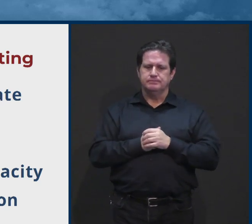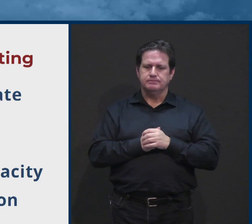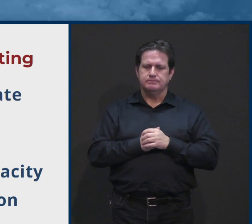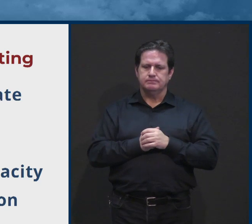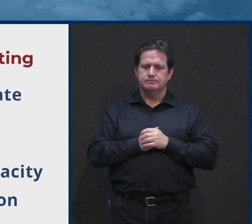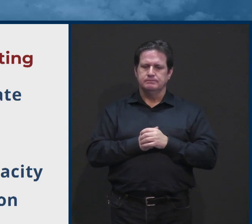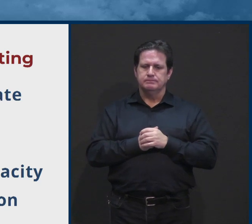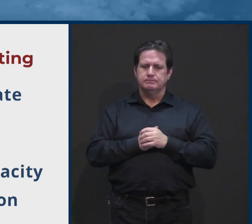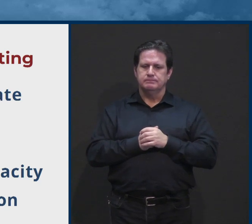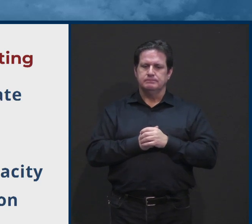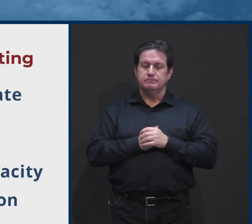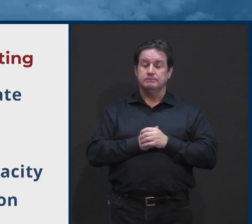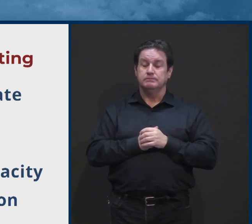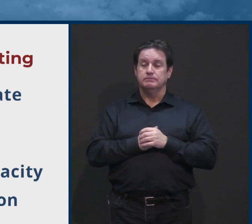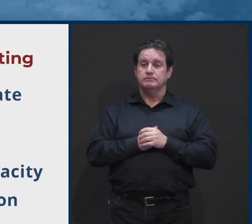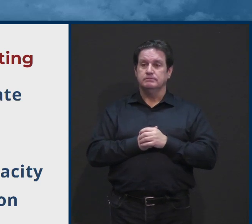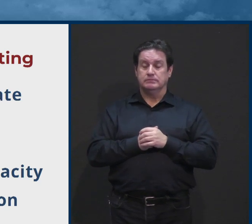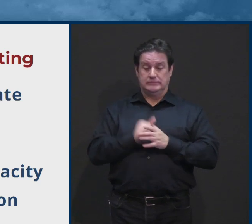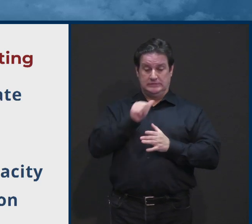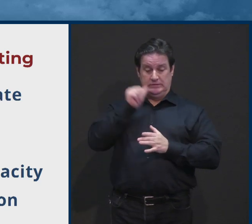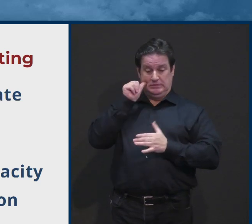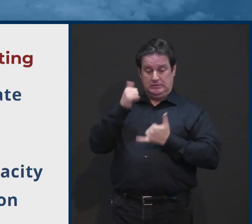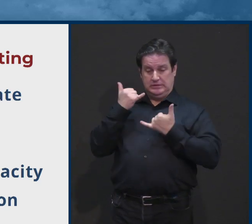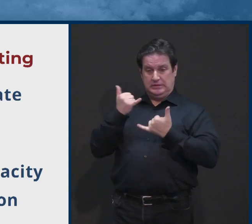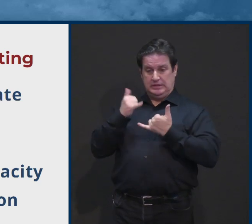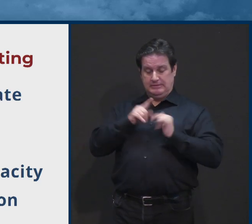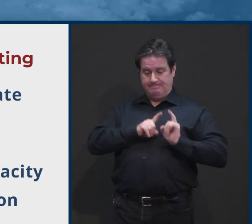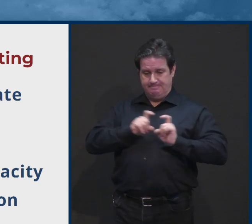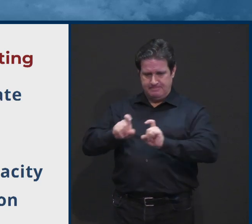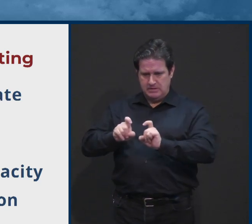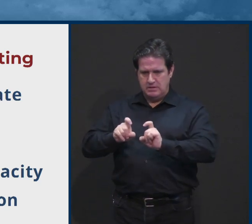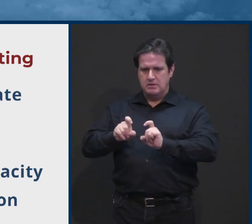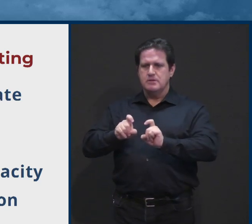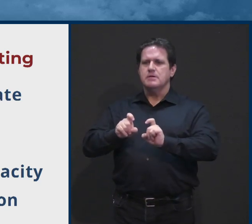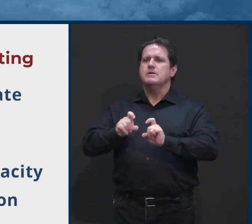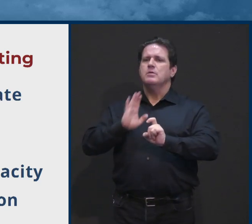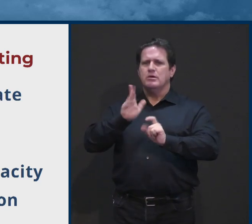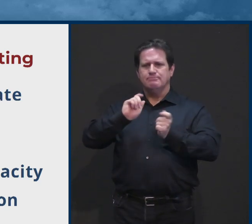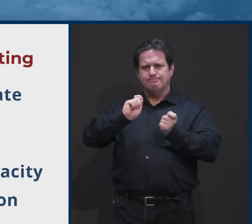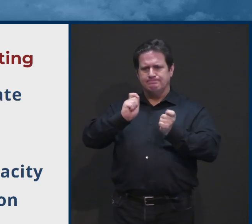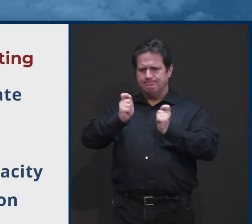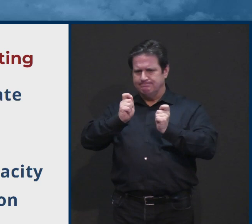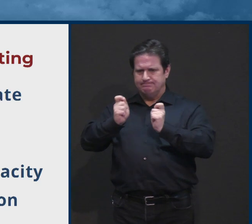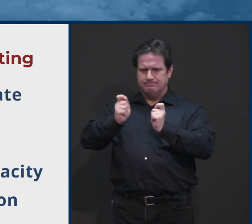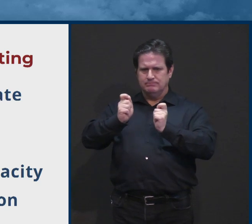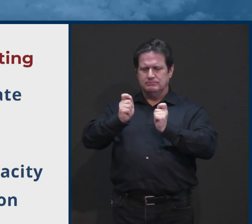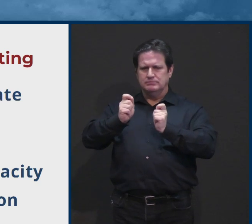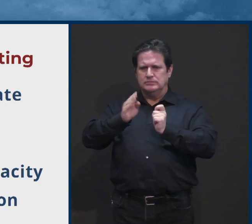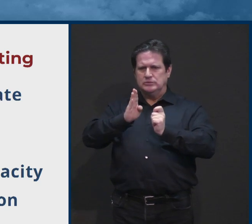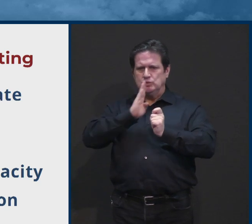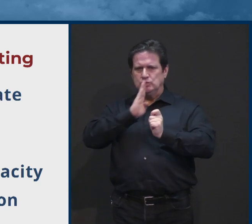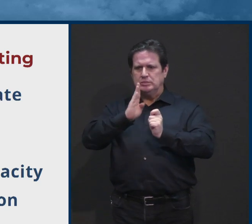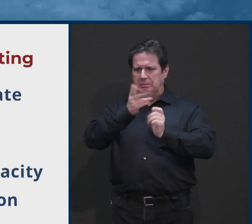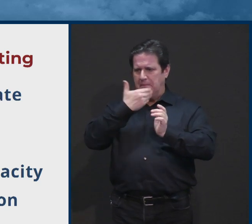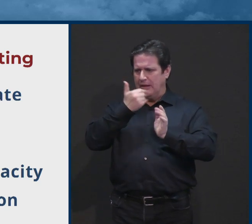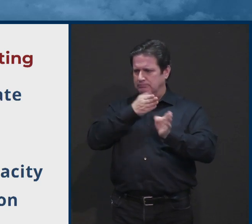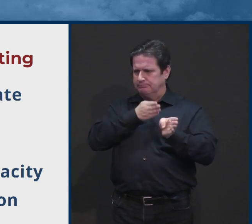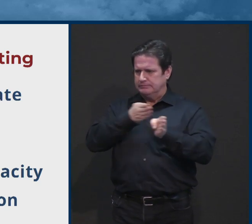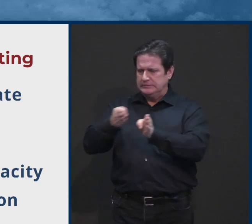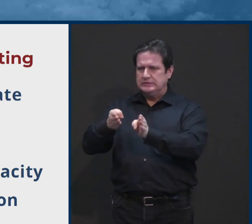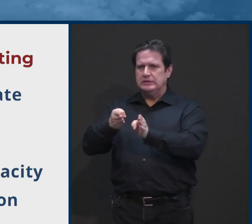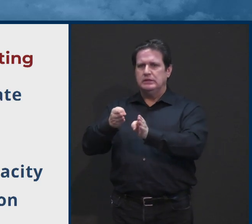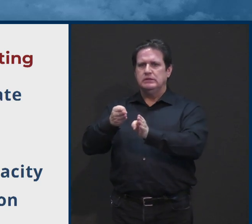going to take what we learned really yesterday and today and refine that and make sure we have even a better plan when it comes